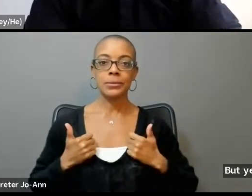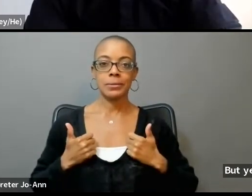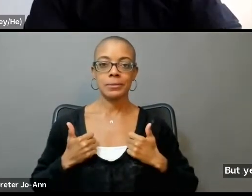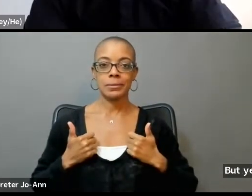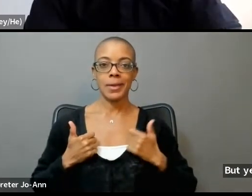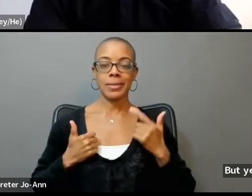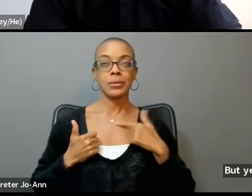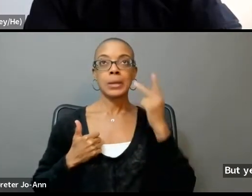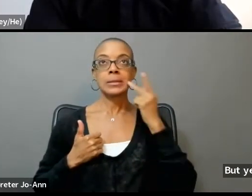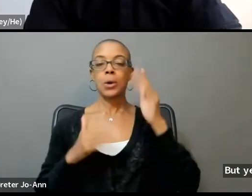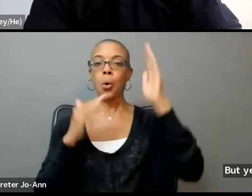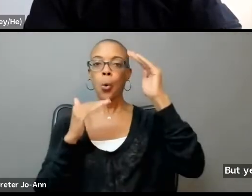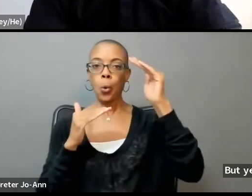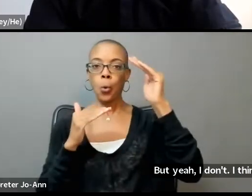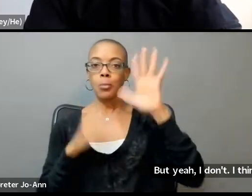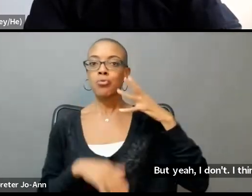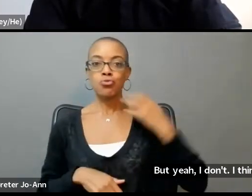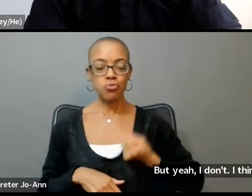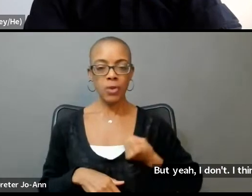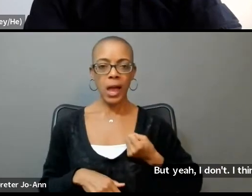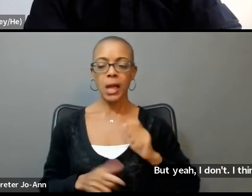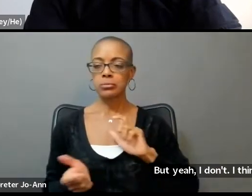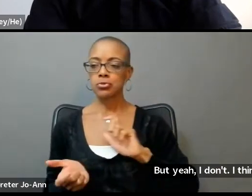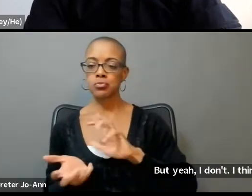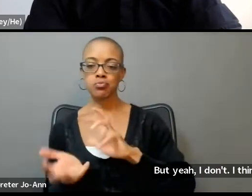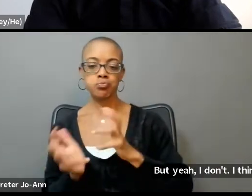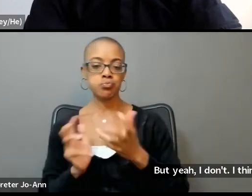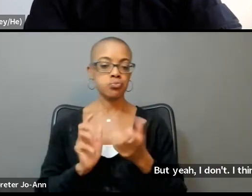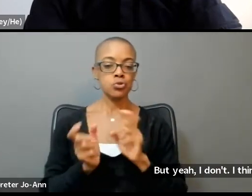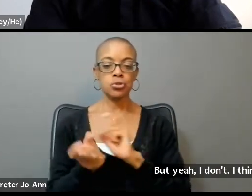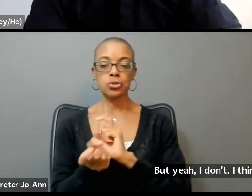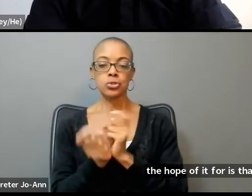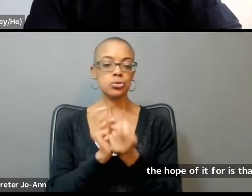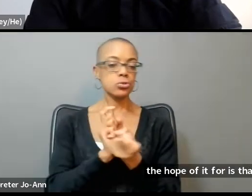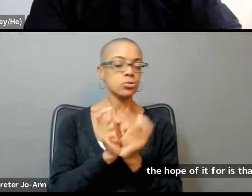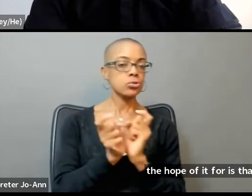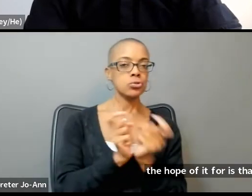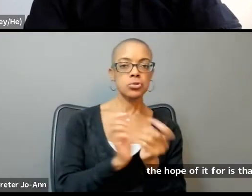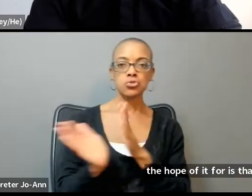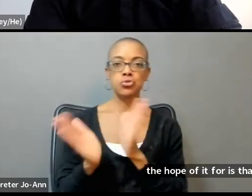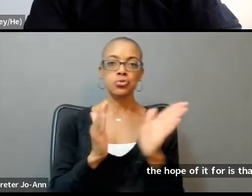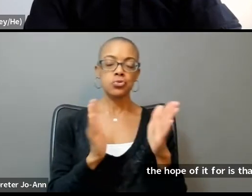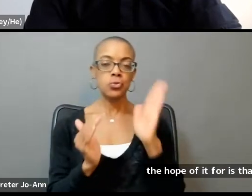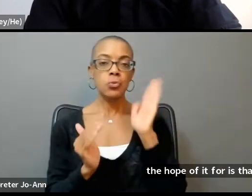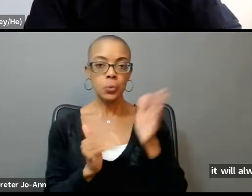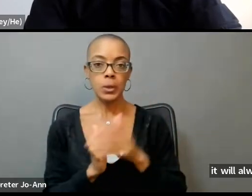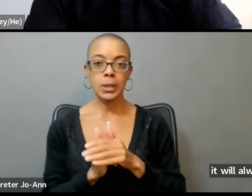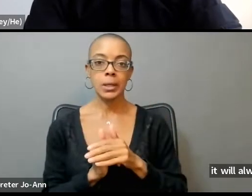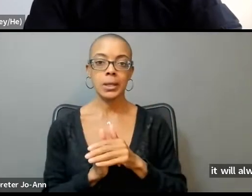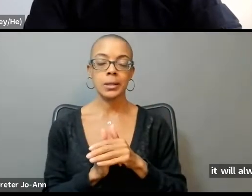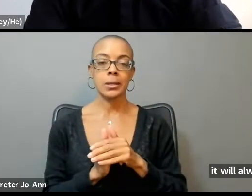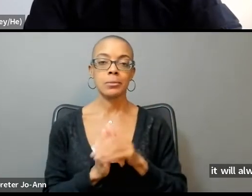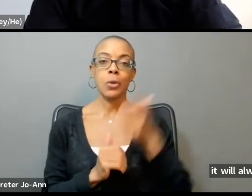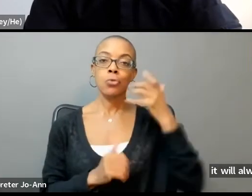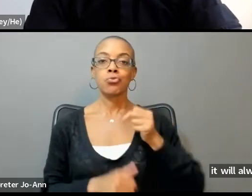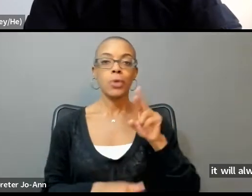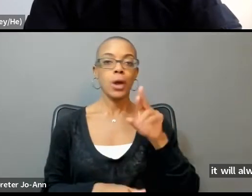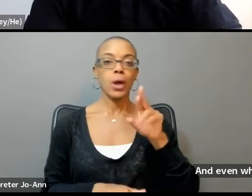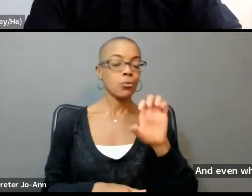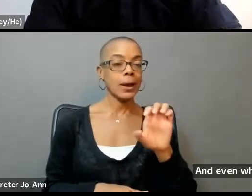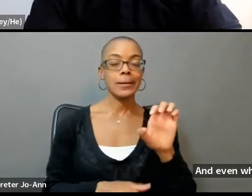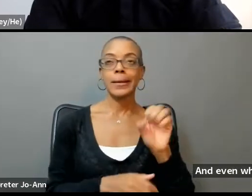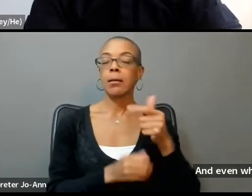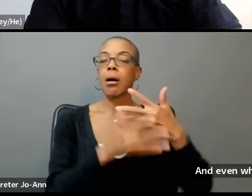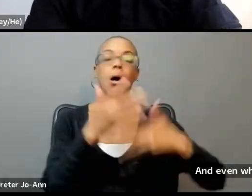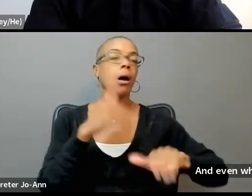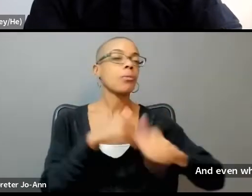hope of it for, is that like drag will always change and will always shift, right? And even when things like Drag Race and every other TV show they want to create about